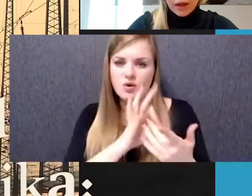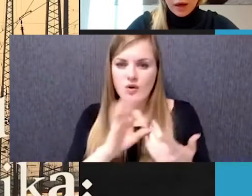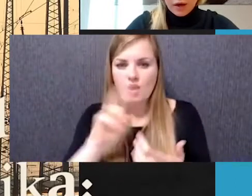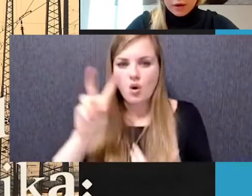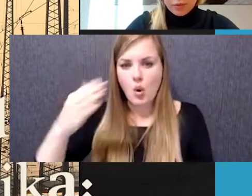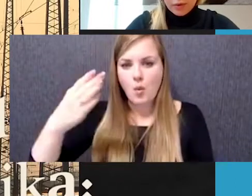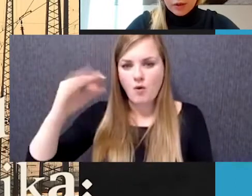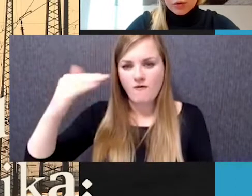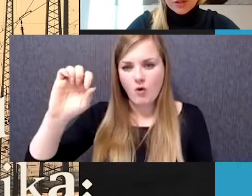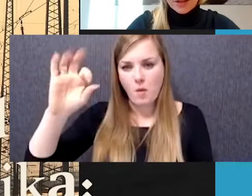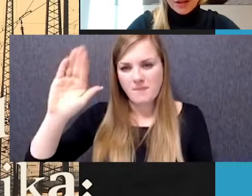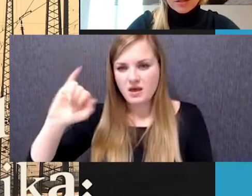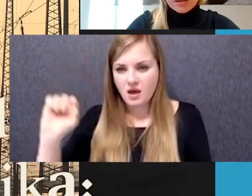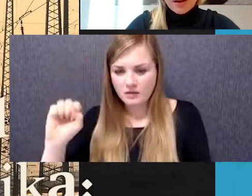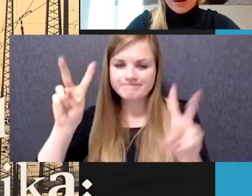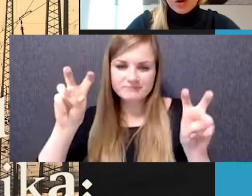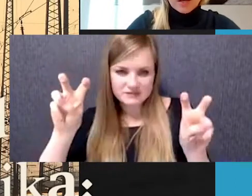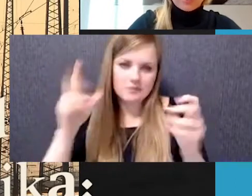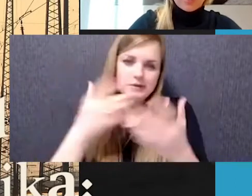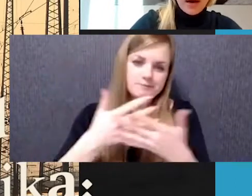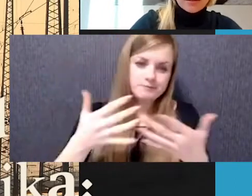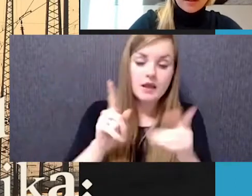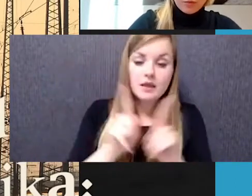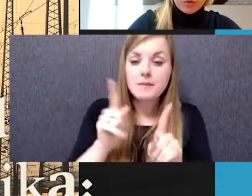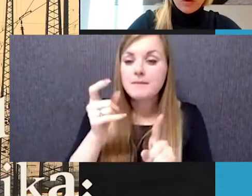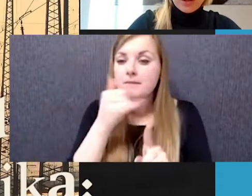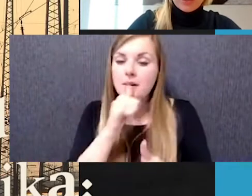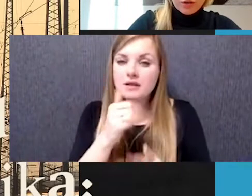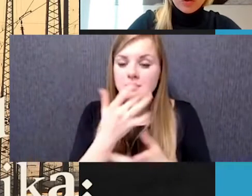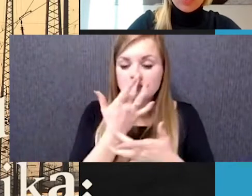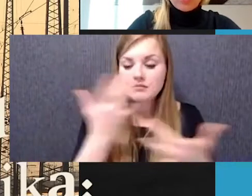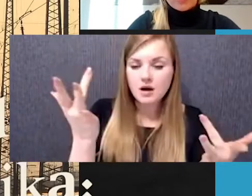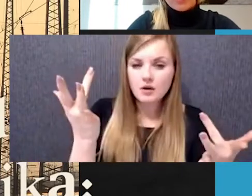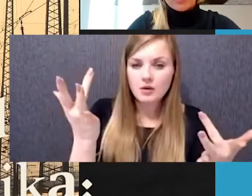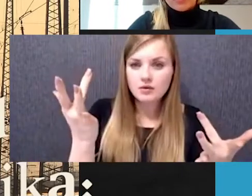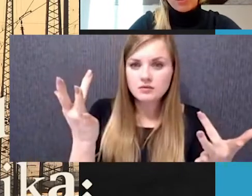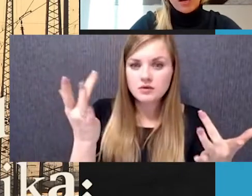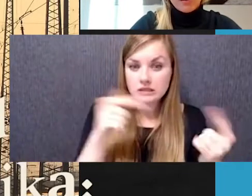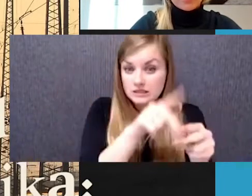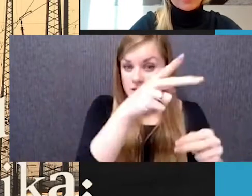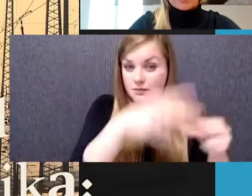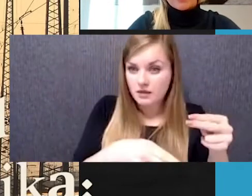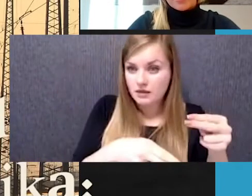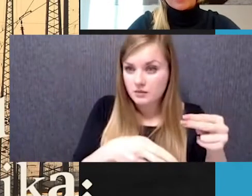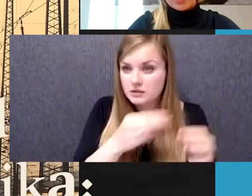which was adopted in 2020 against